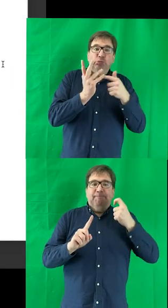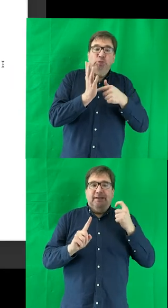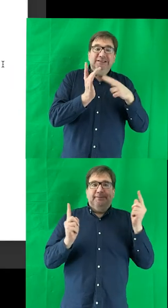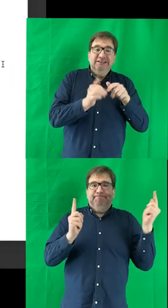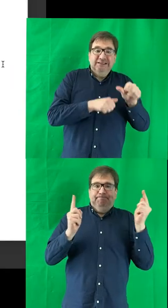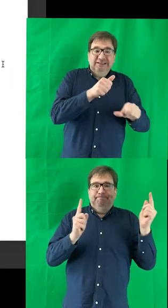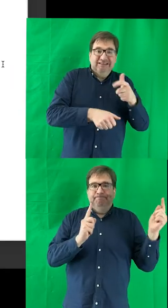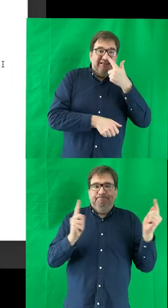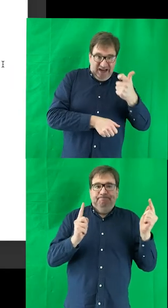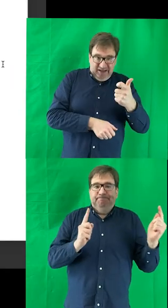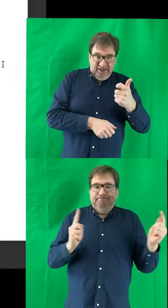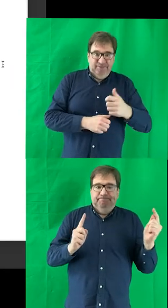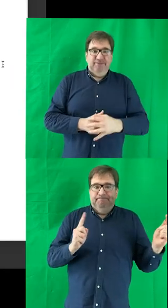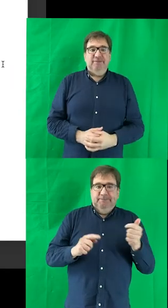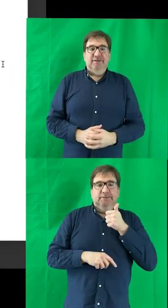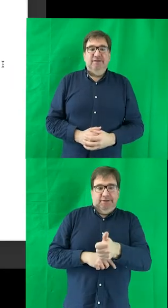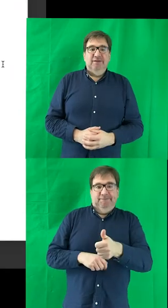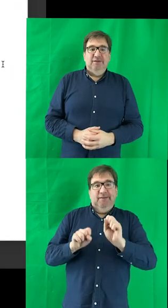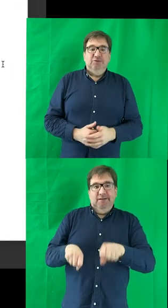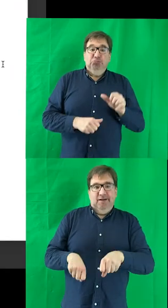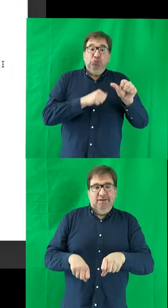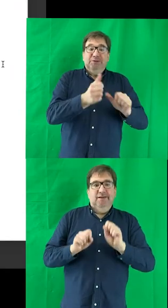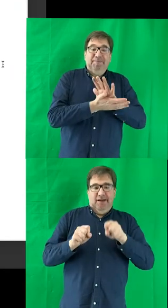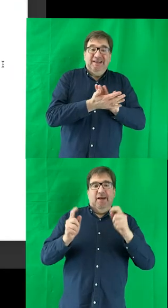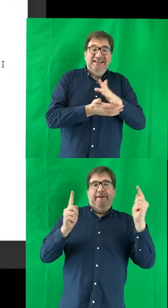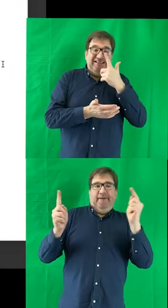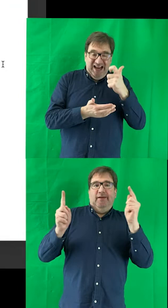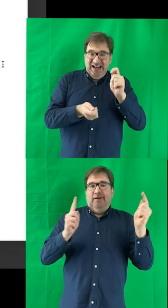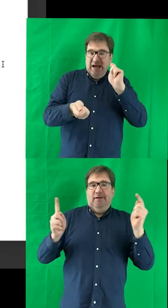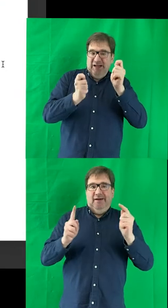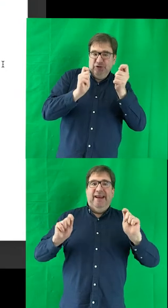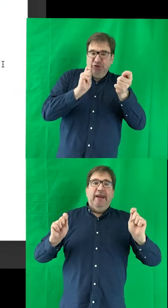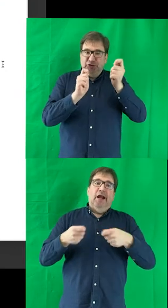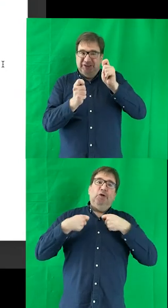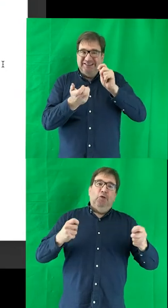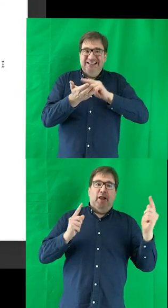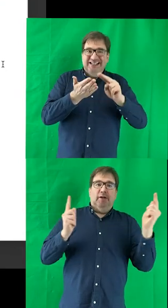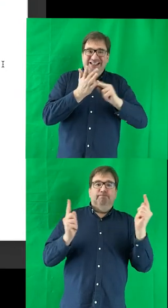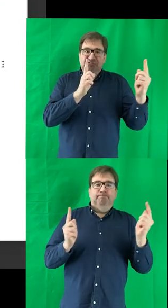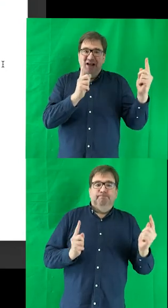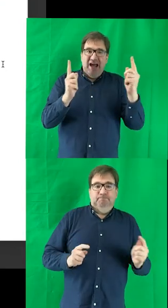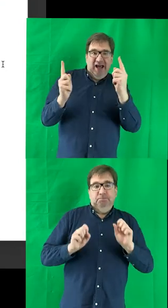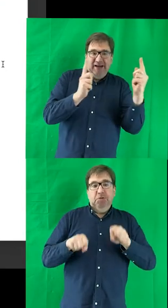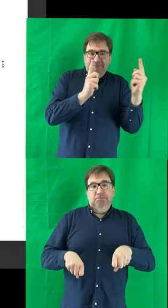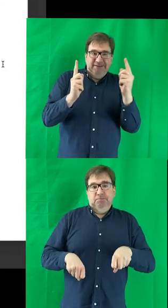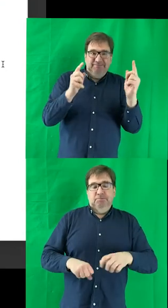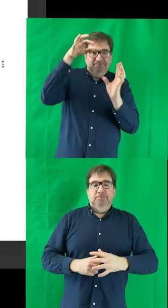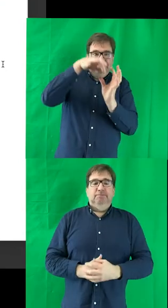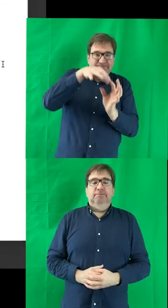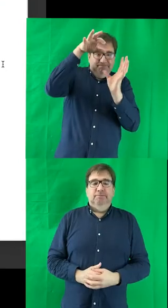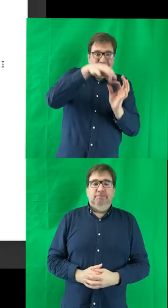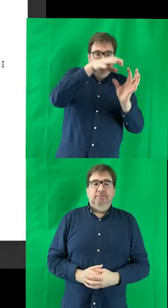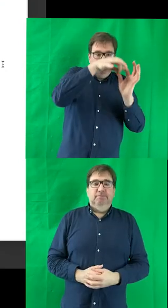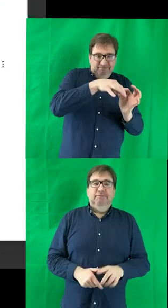an automatic post-alignment routine, so a routine that is capable of adjusting the